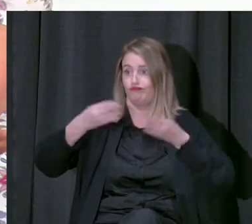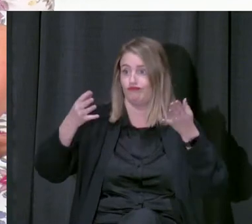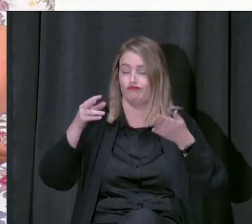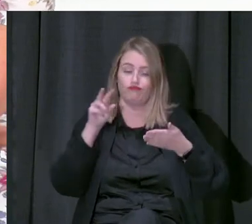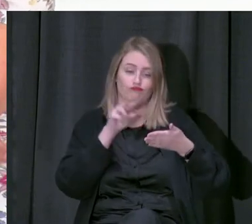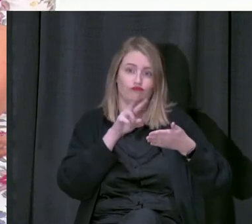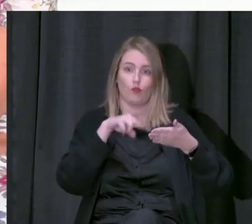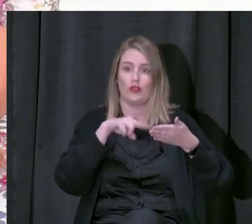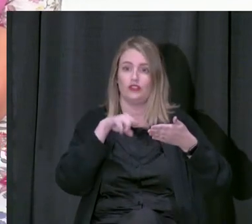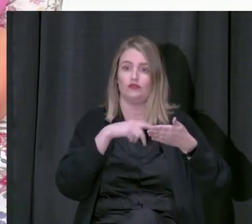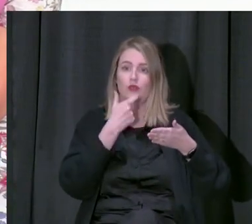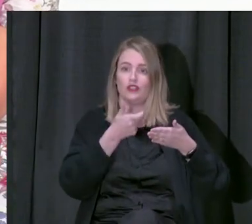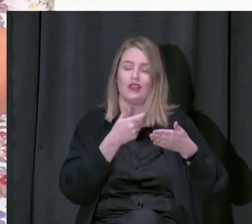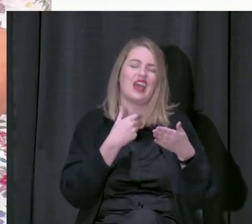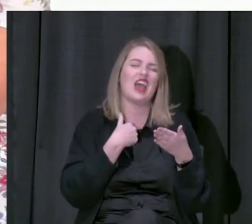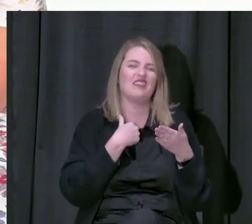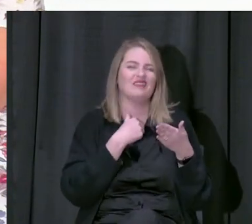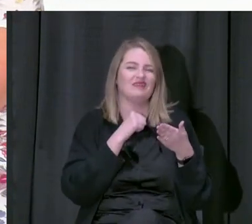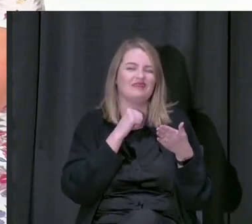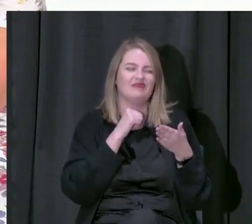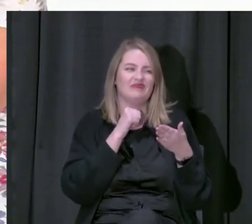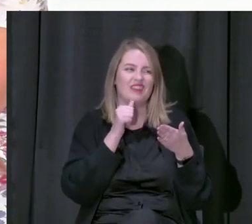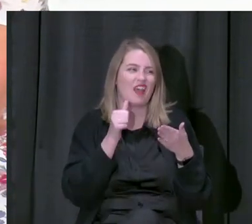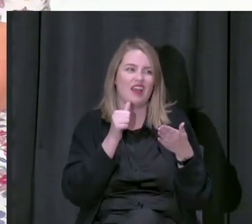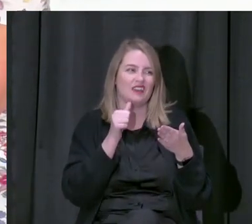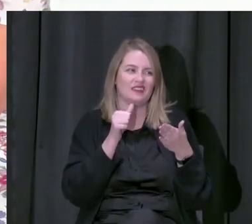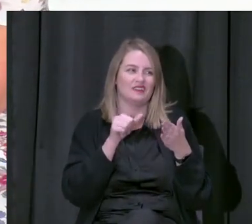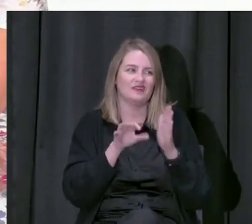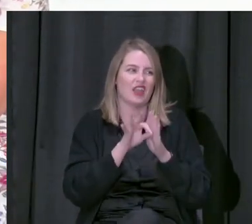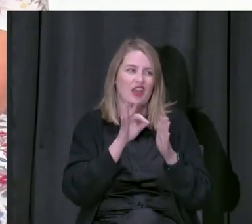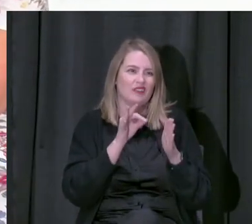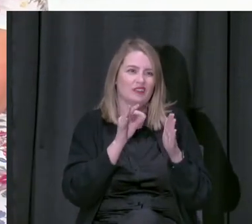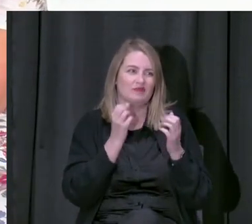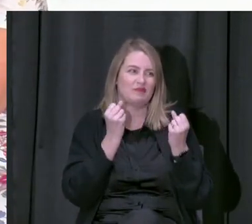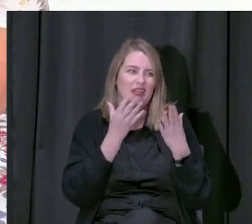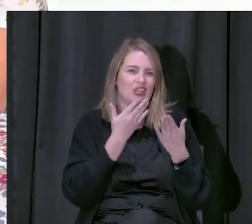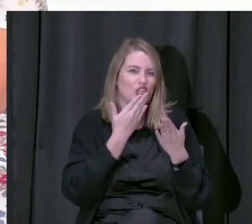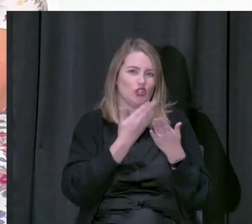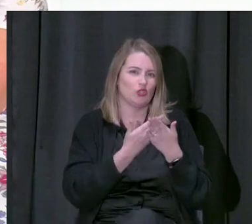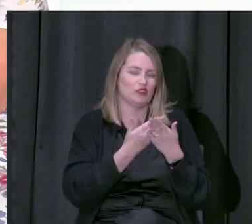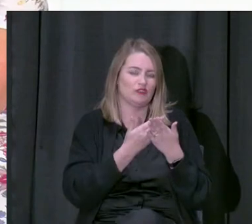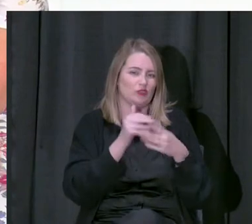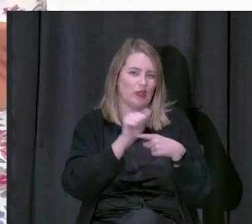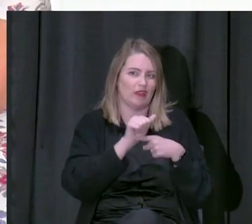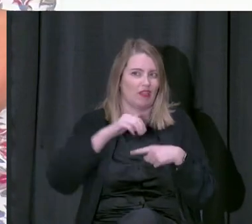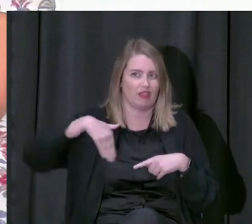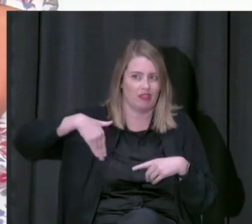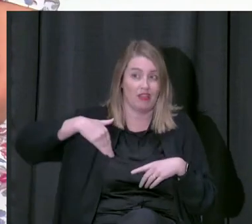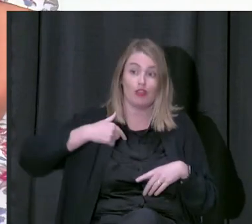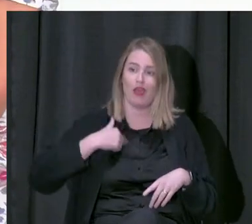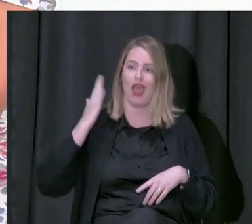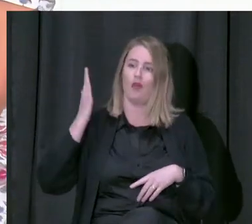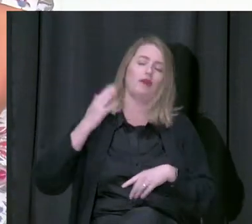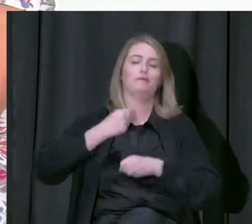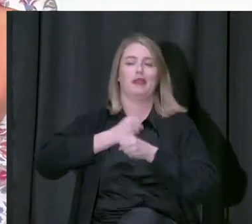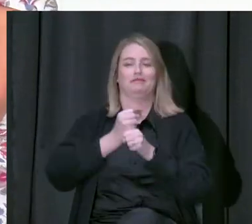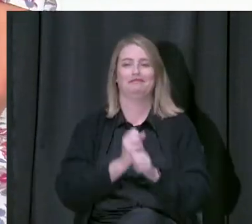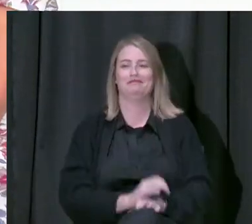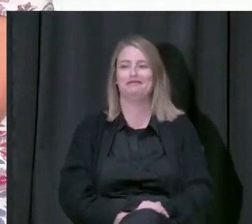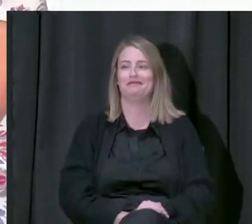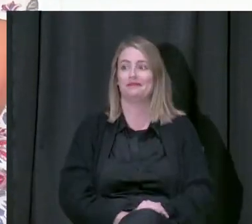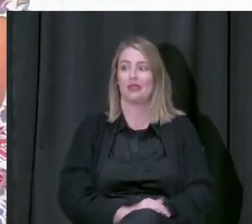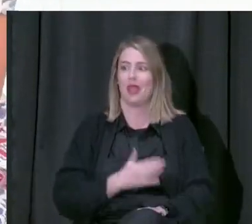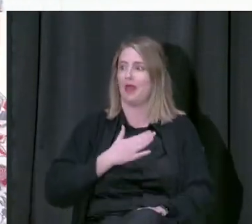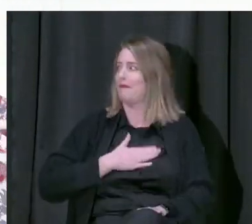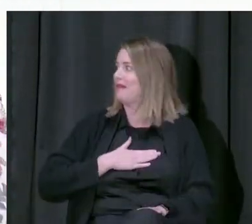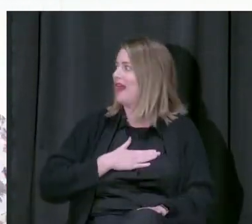I haven't found a lot of good trainings out there, so I'm going to build some. Again, I in here is my